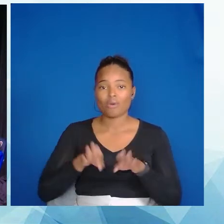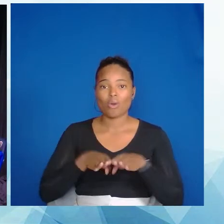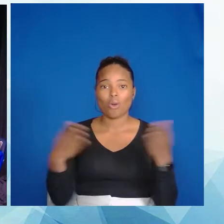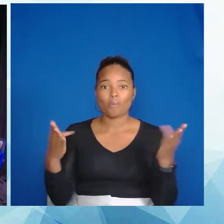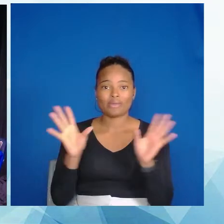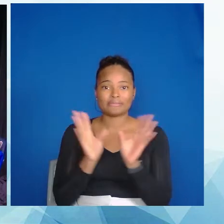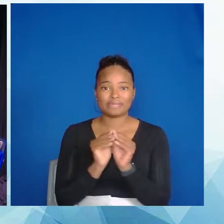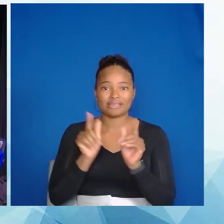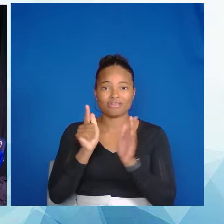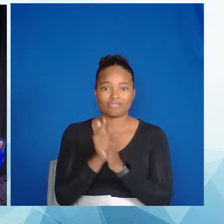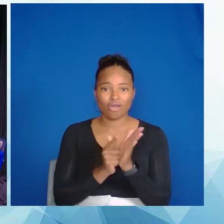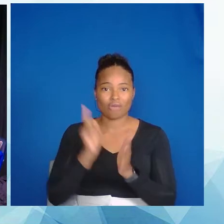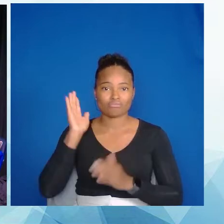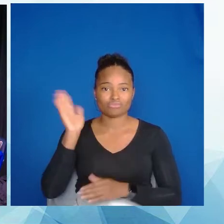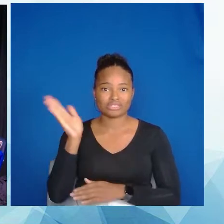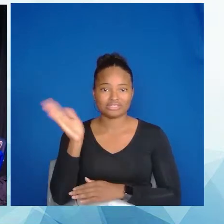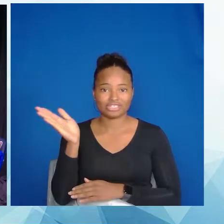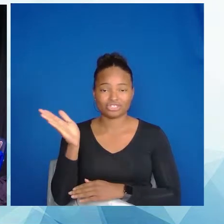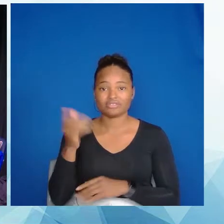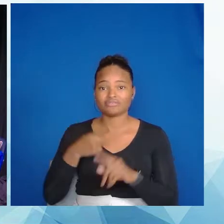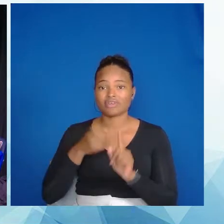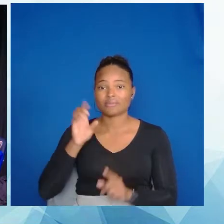presentation. Deborah Sterling.